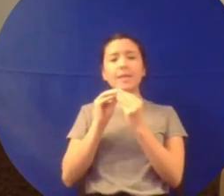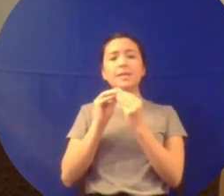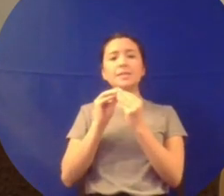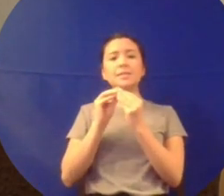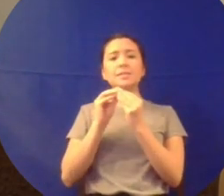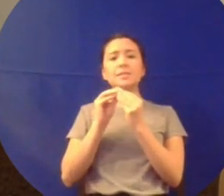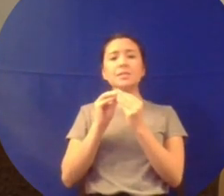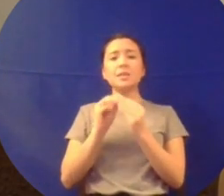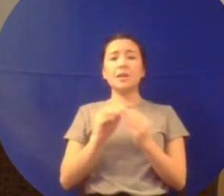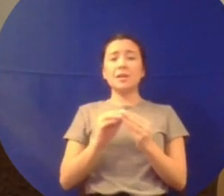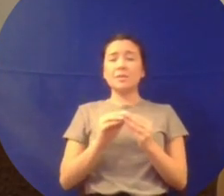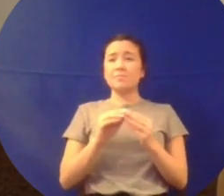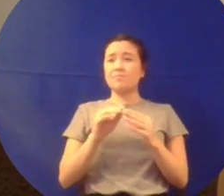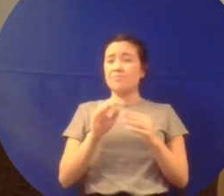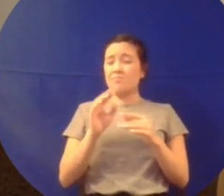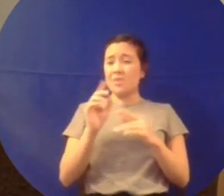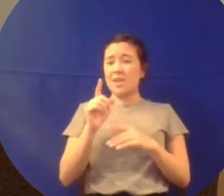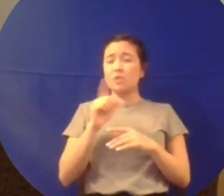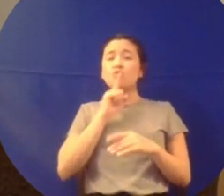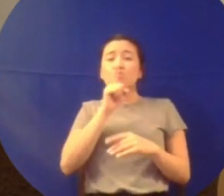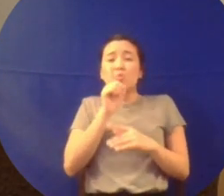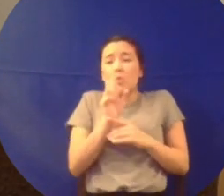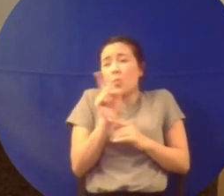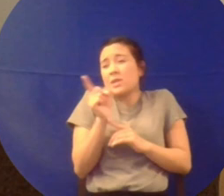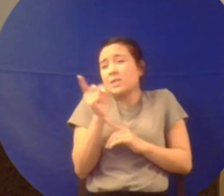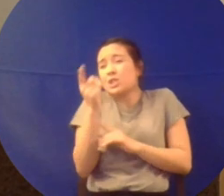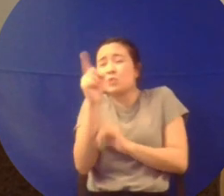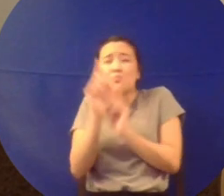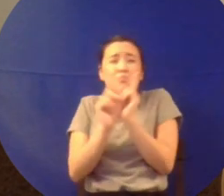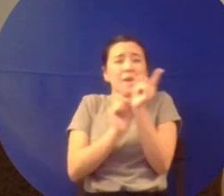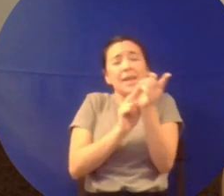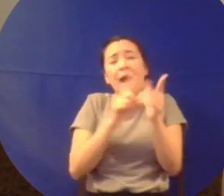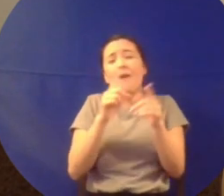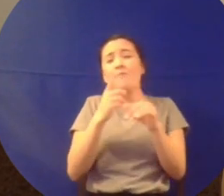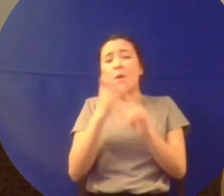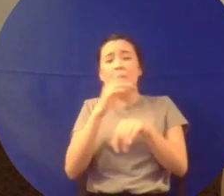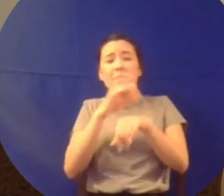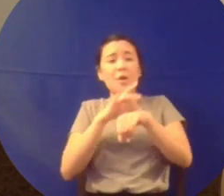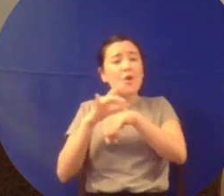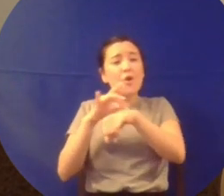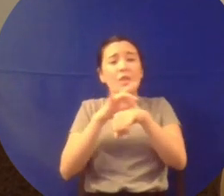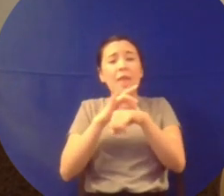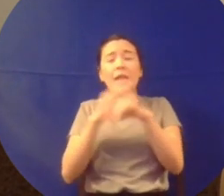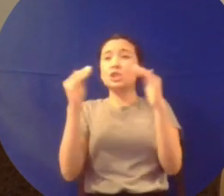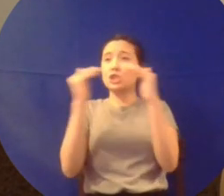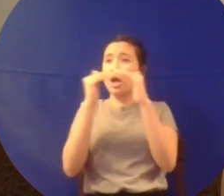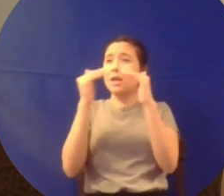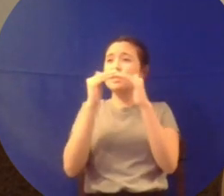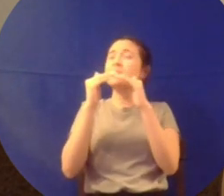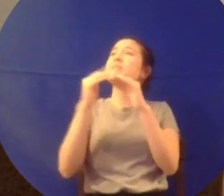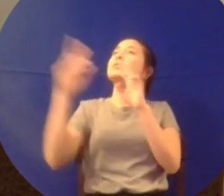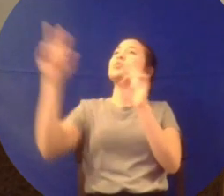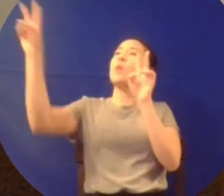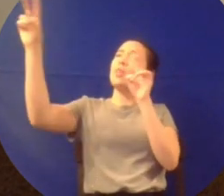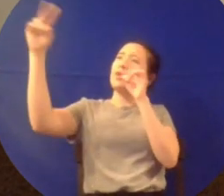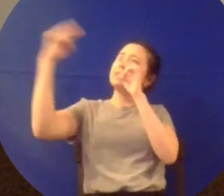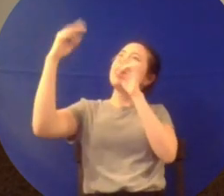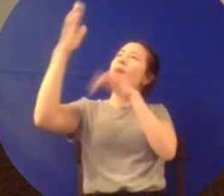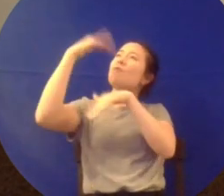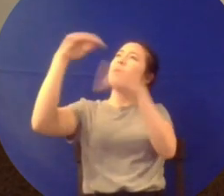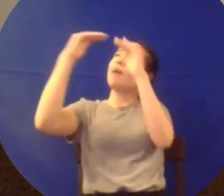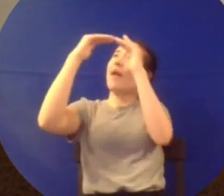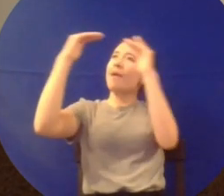shall spring out from the earth, and justice shall look down from